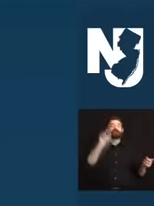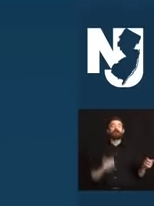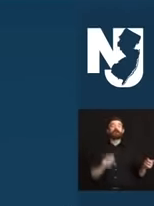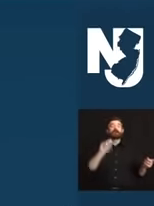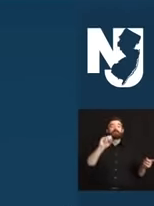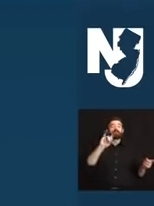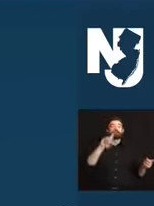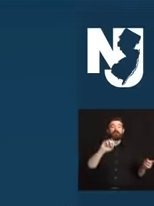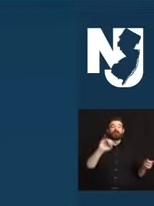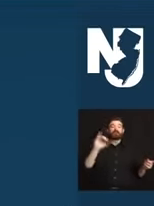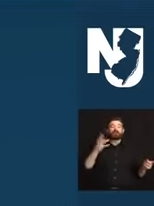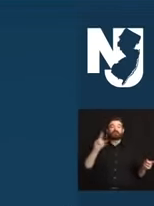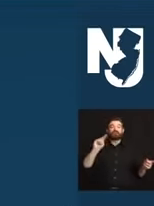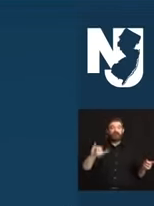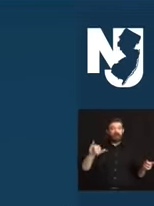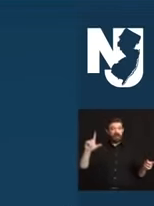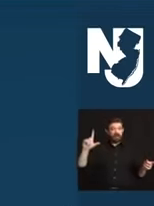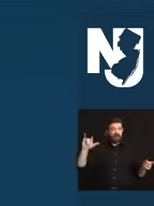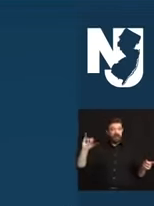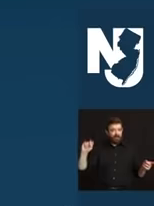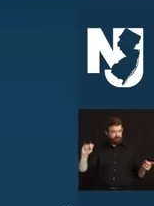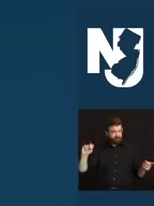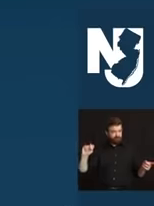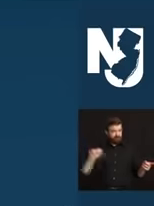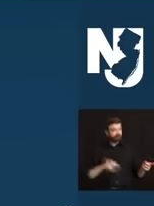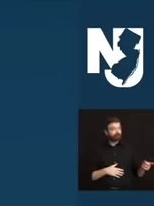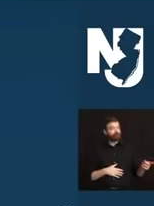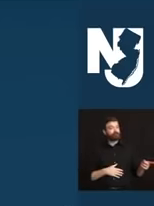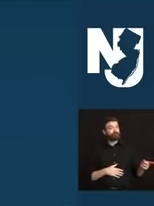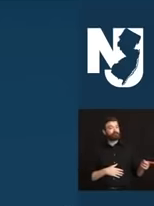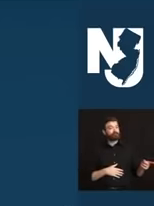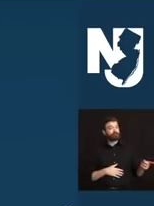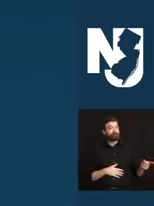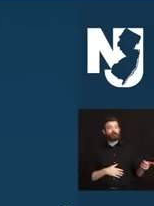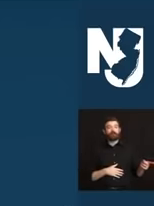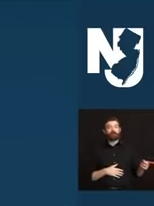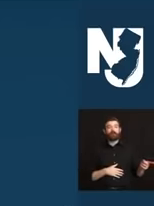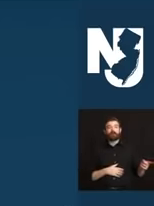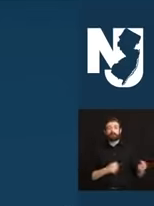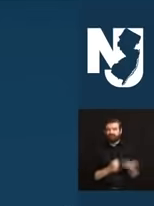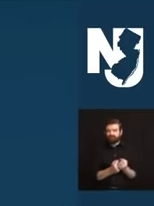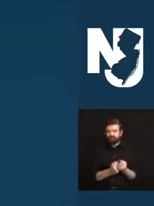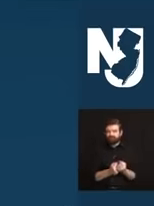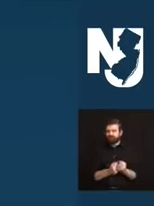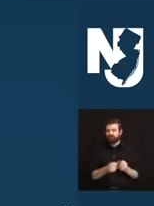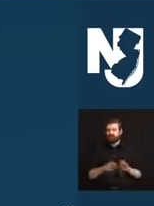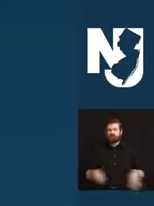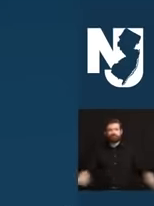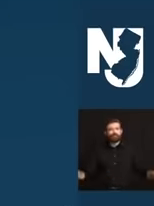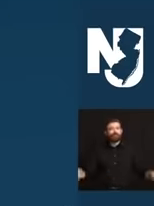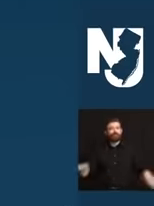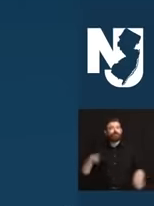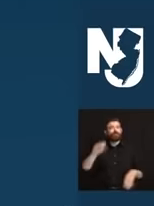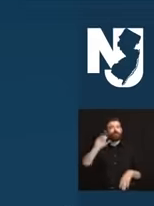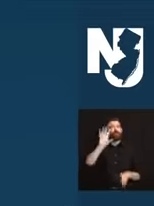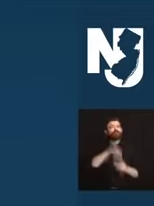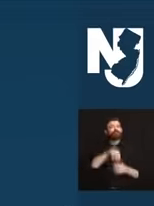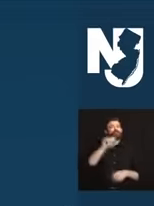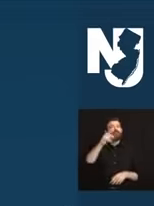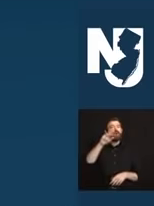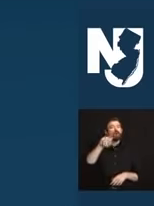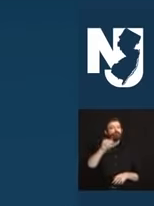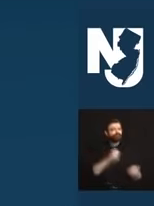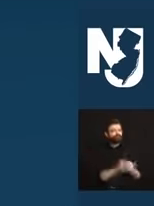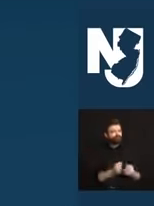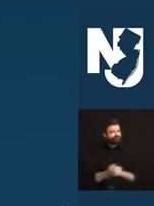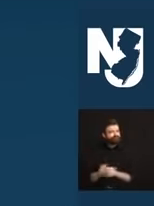as well. He was the cheerleader of his kids' athletic endeavors. Jack himself was a huge sports fan and a great tennis player. And his son Henry